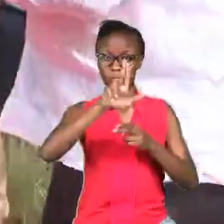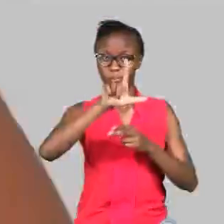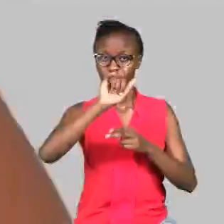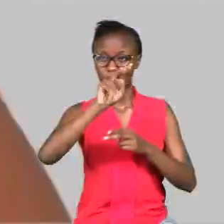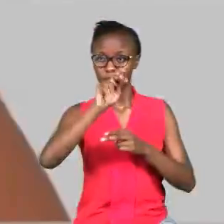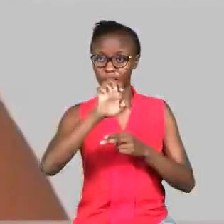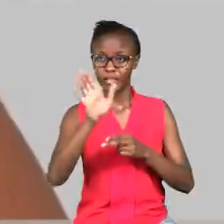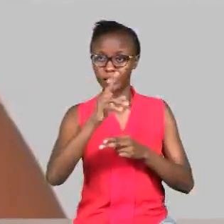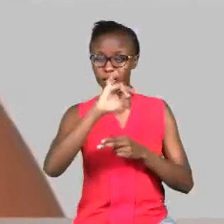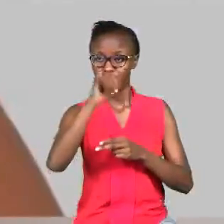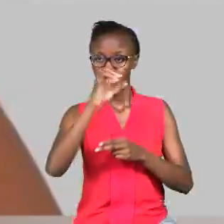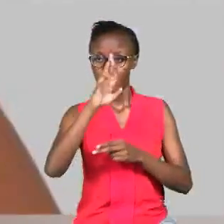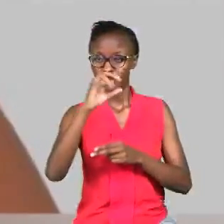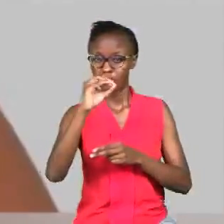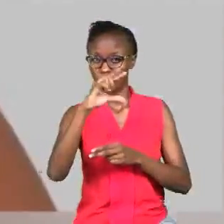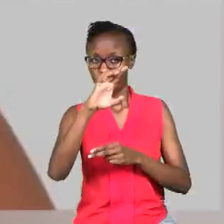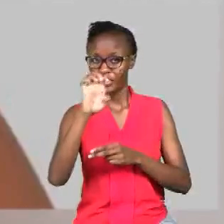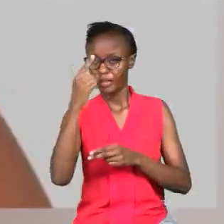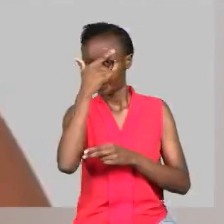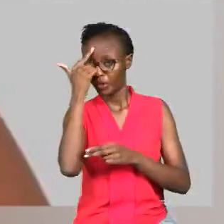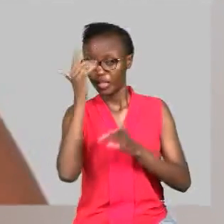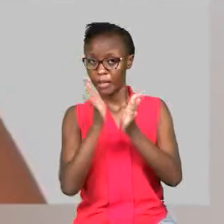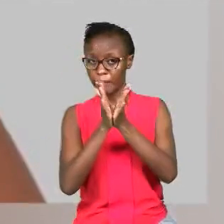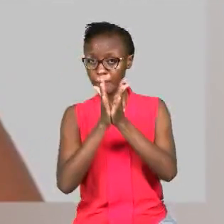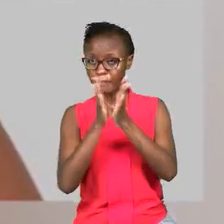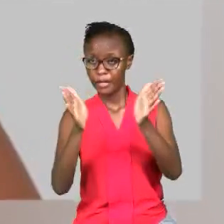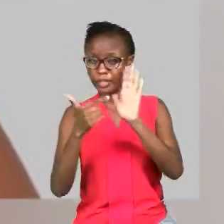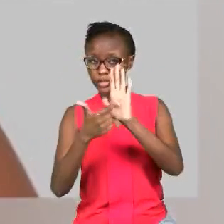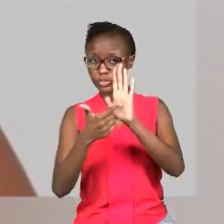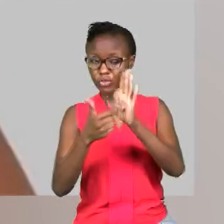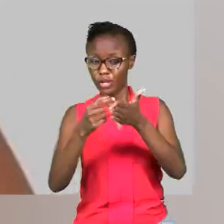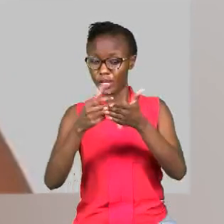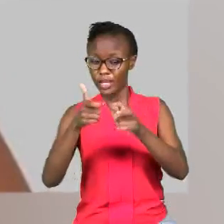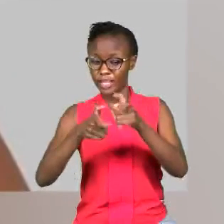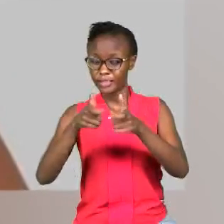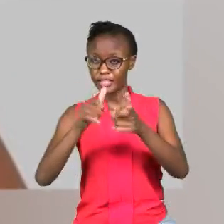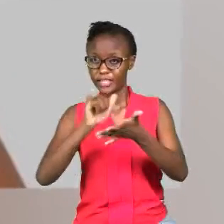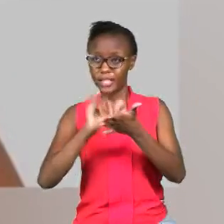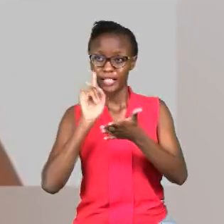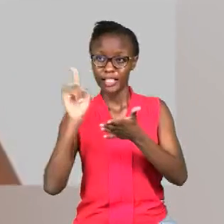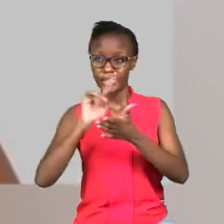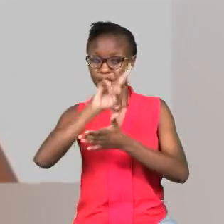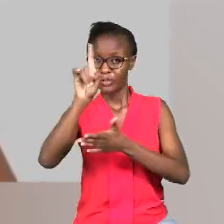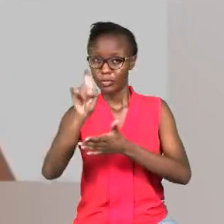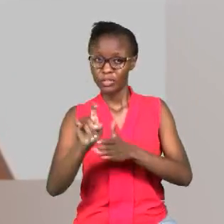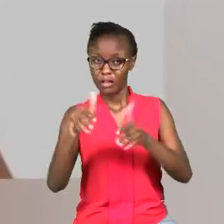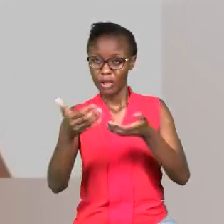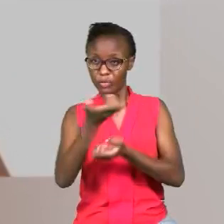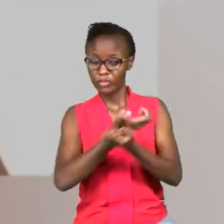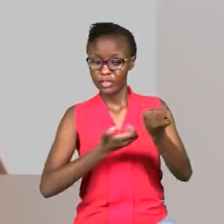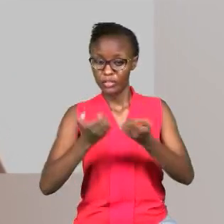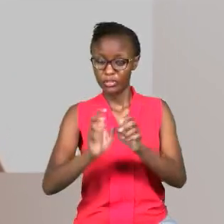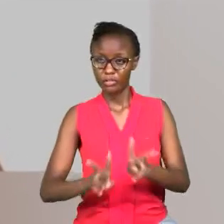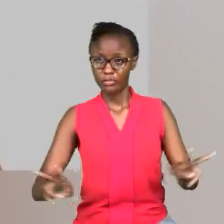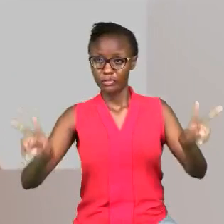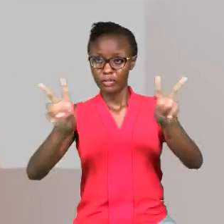Tourism Regulatory Authority Board following a public outcry after it emerged that she had once questioned the economic value of the park